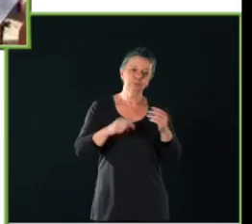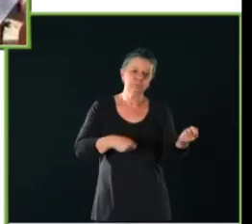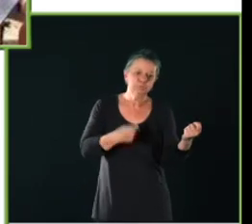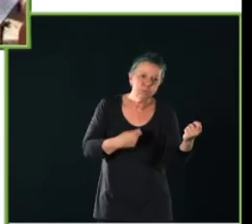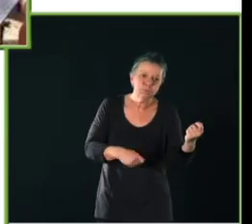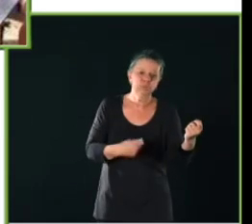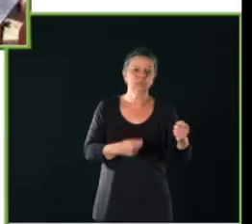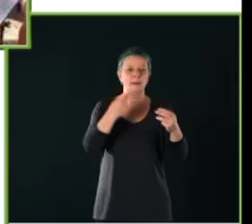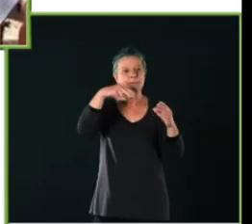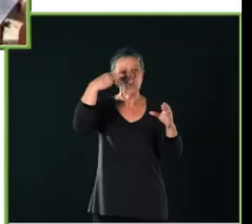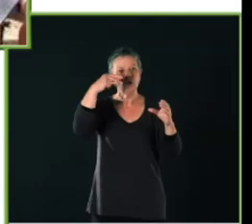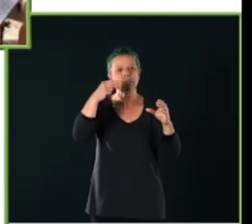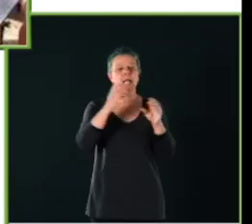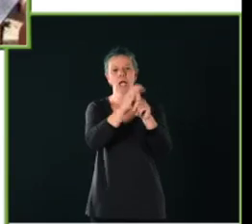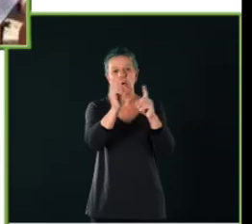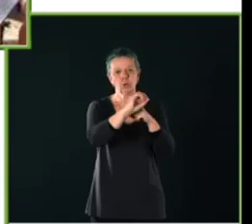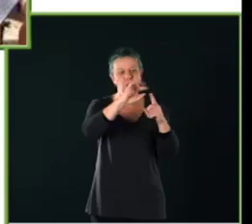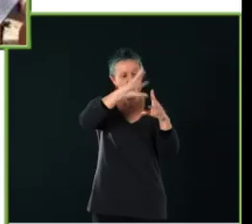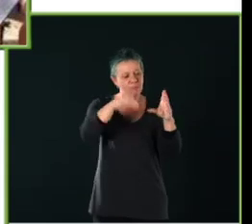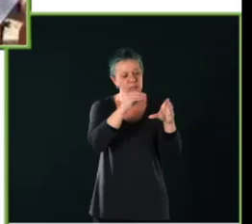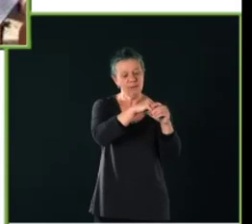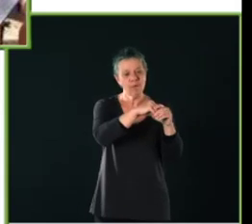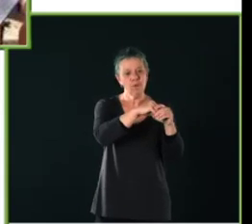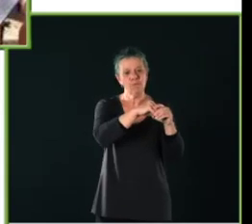of culture and music again.